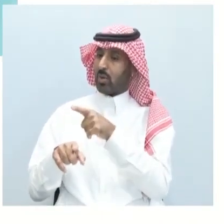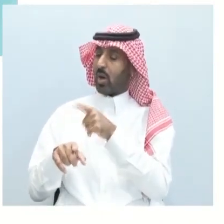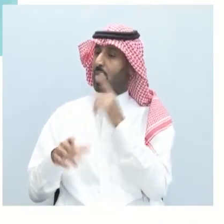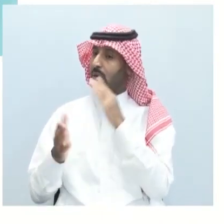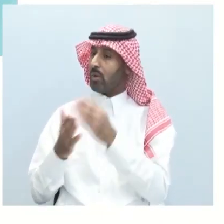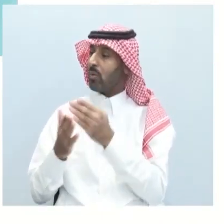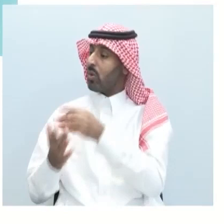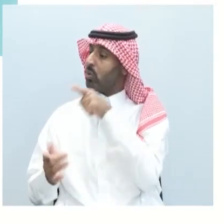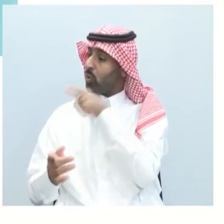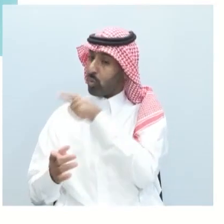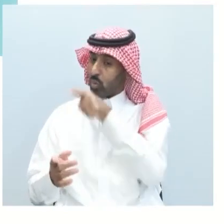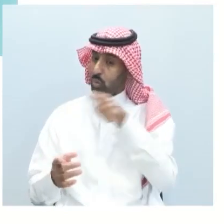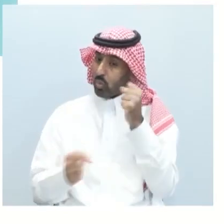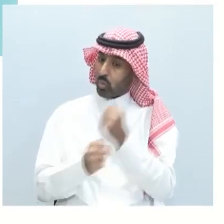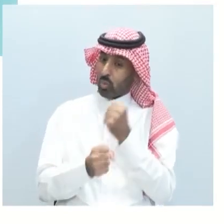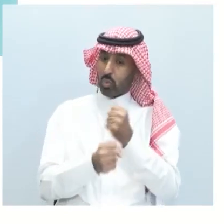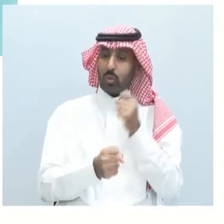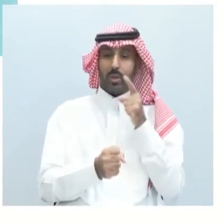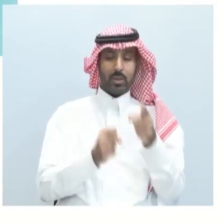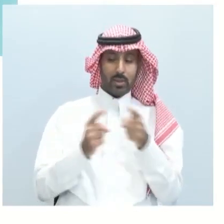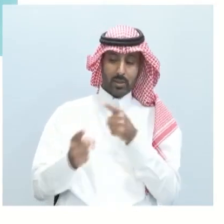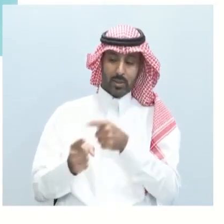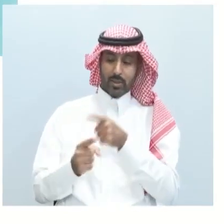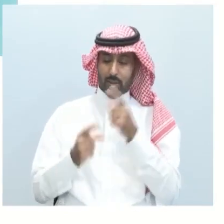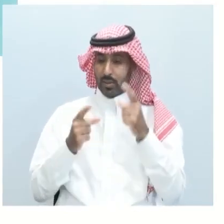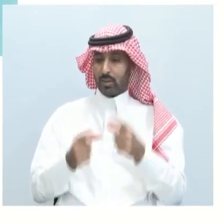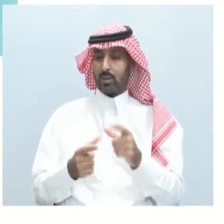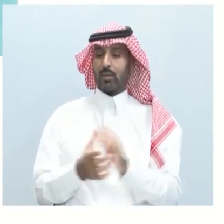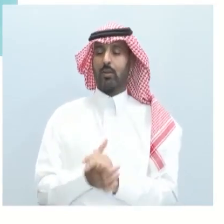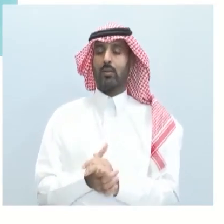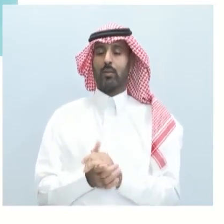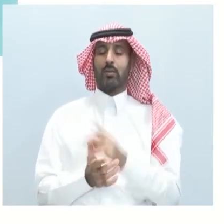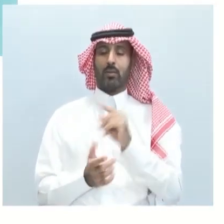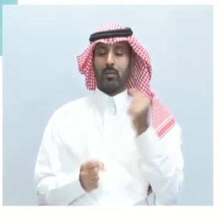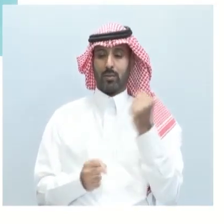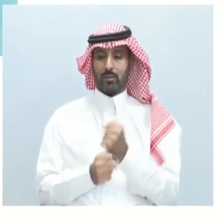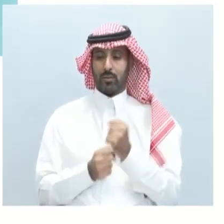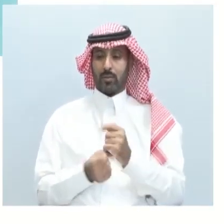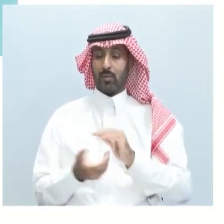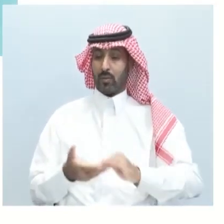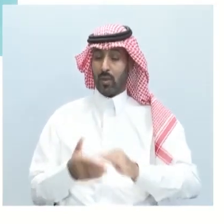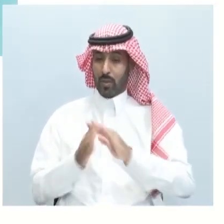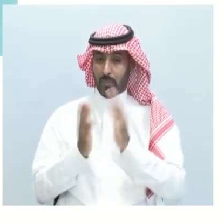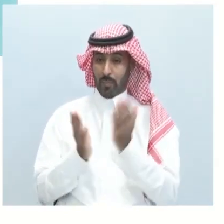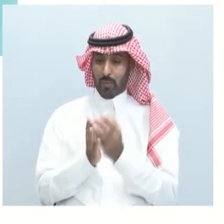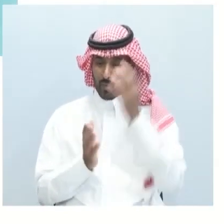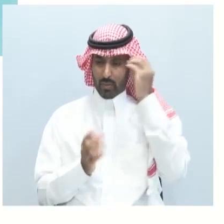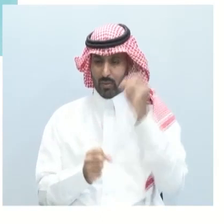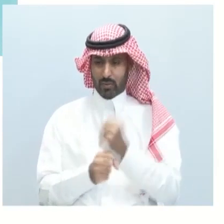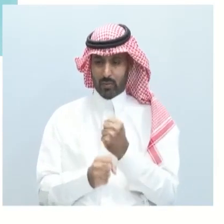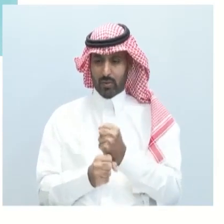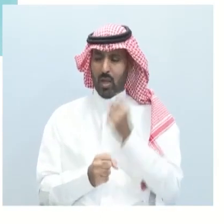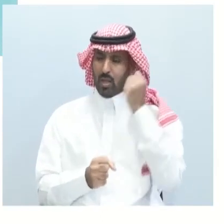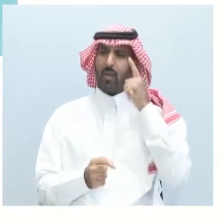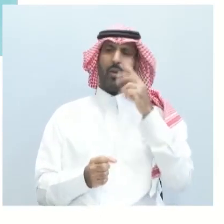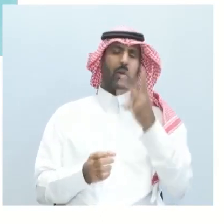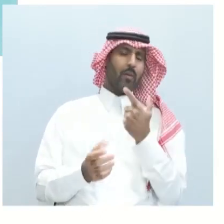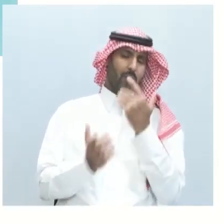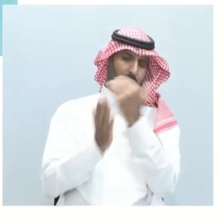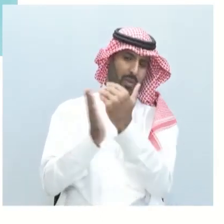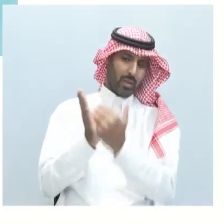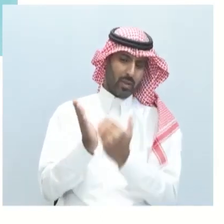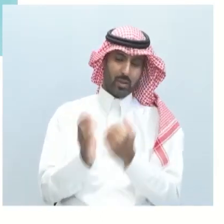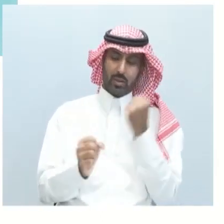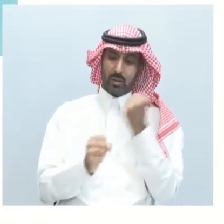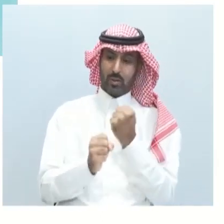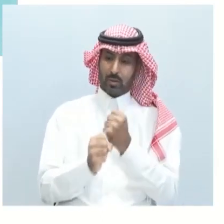up responsibilities for something you are doing together, such as working on a school project. Figure out a list of